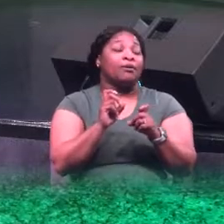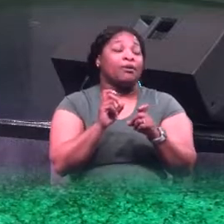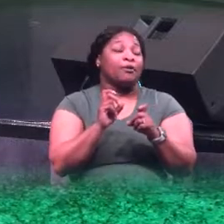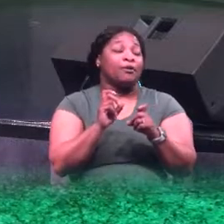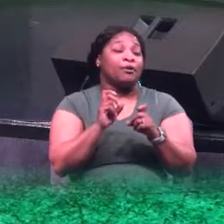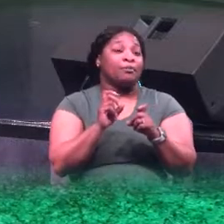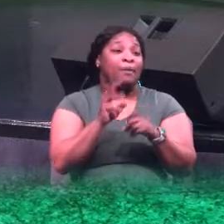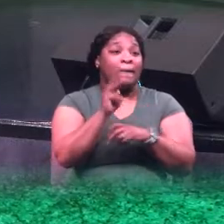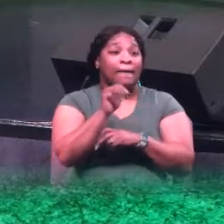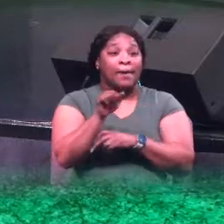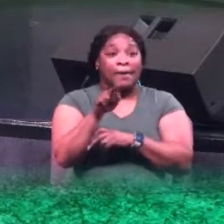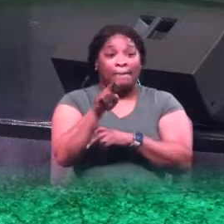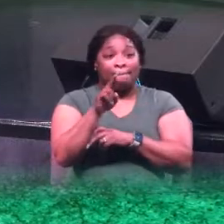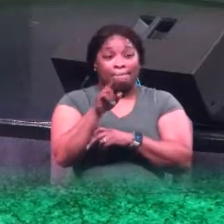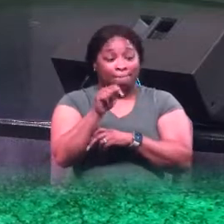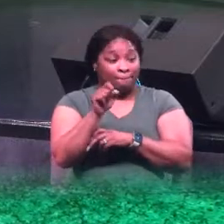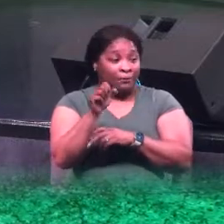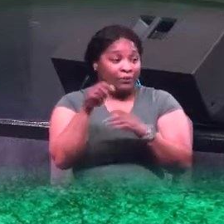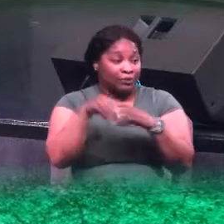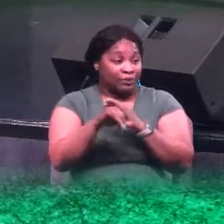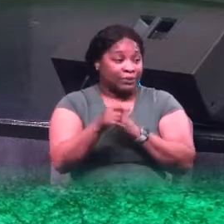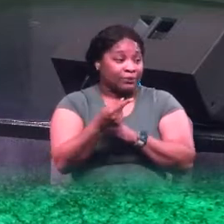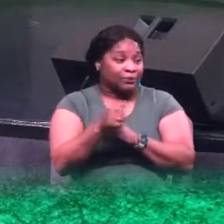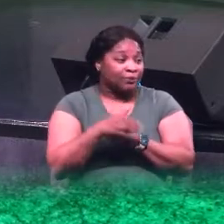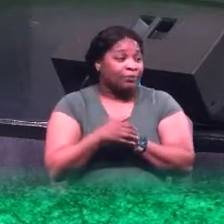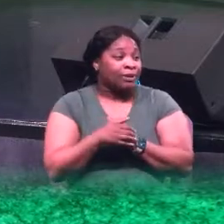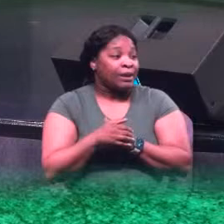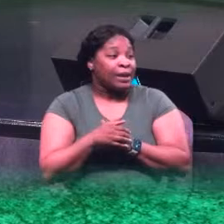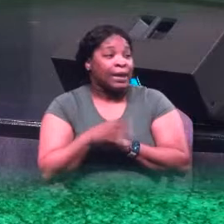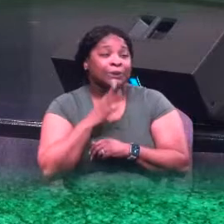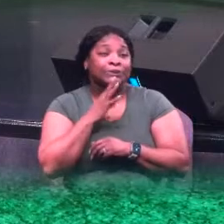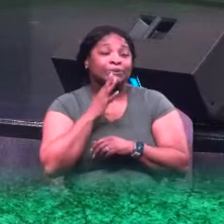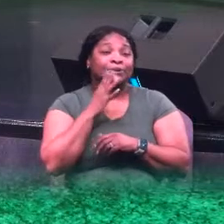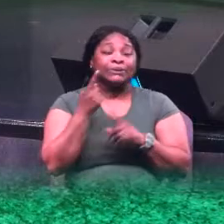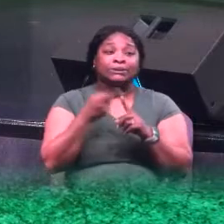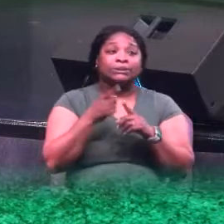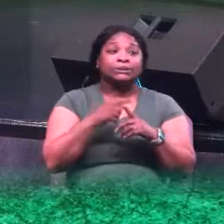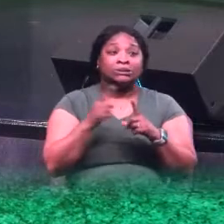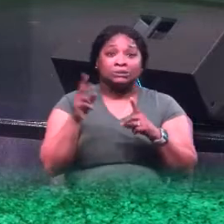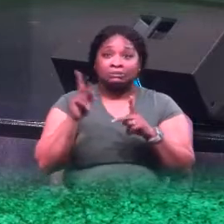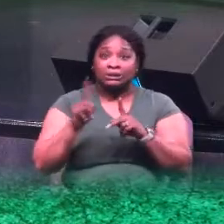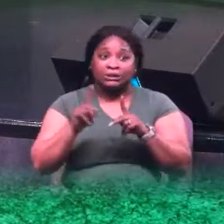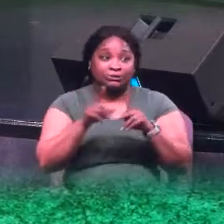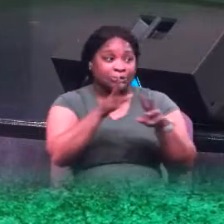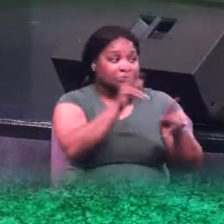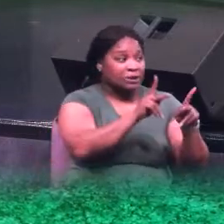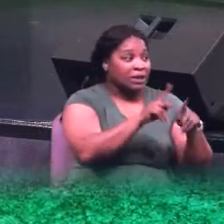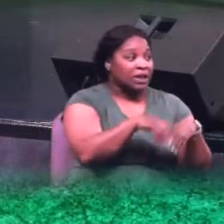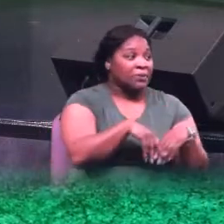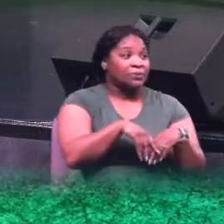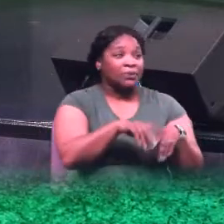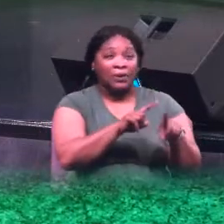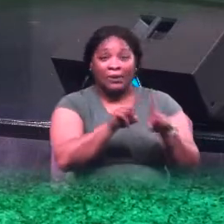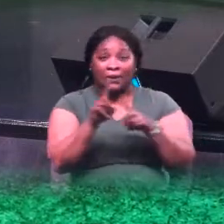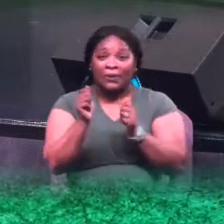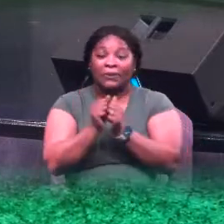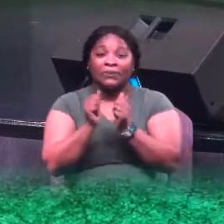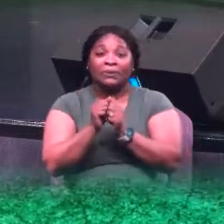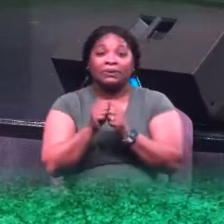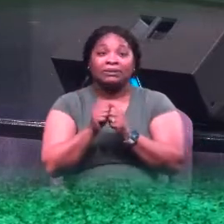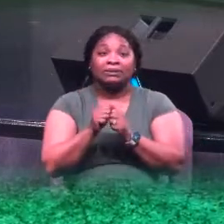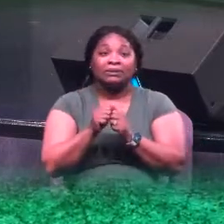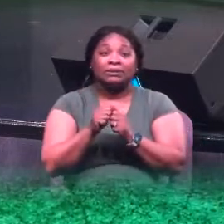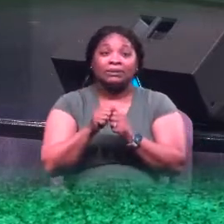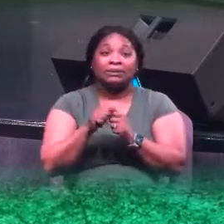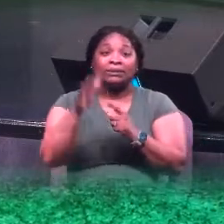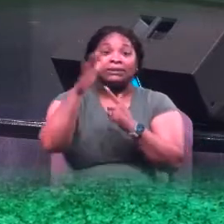the room, and they would talk to the potential mentors, and then they would come away with their top three of who they wanted to be